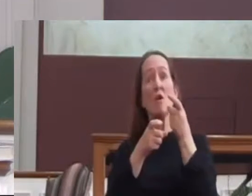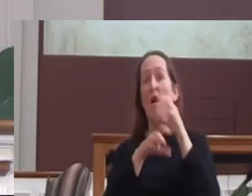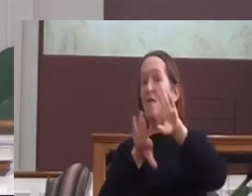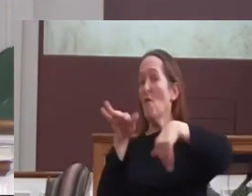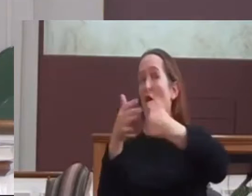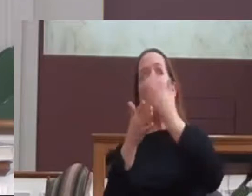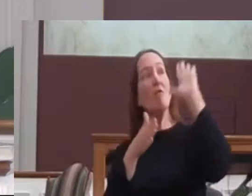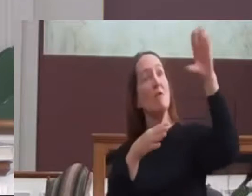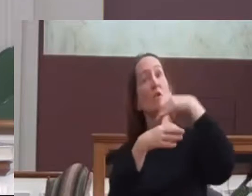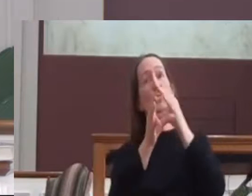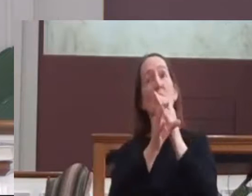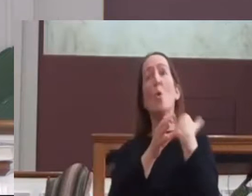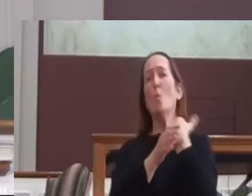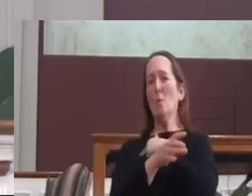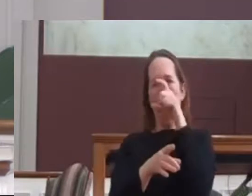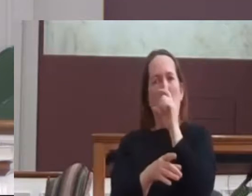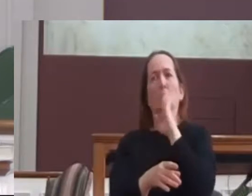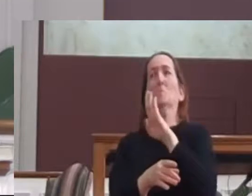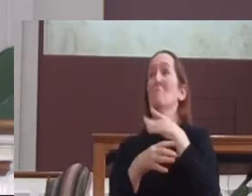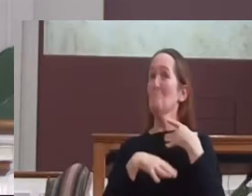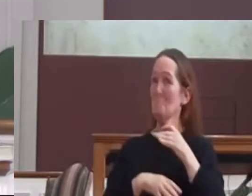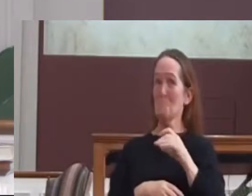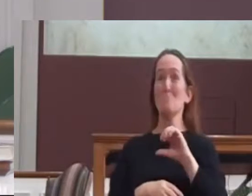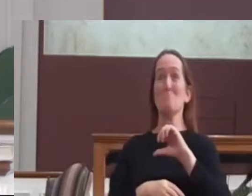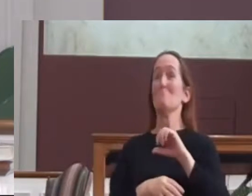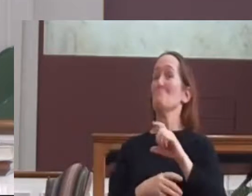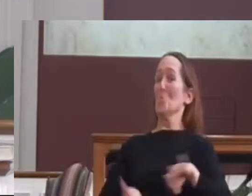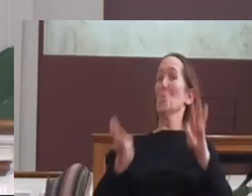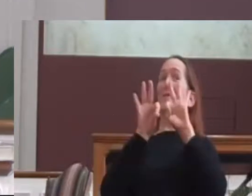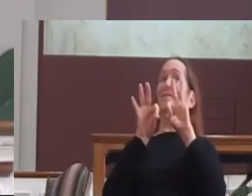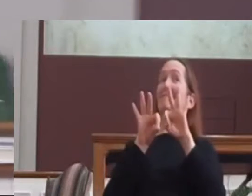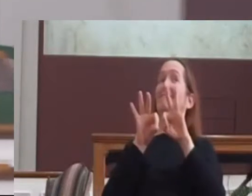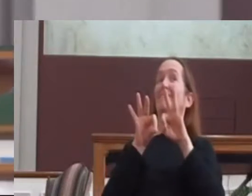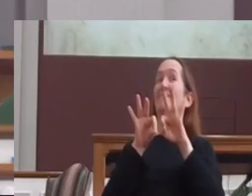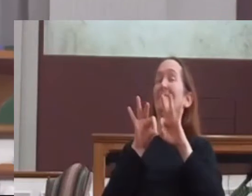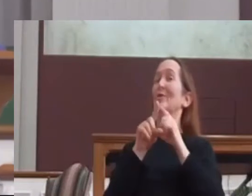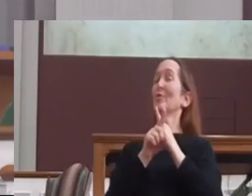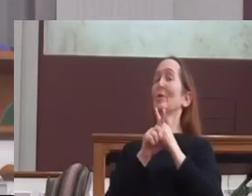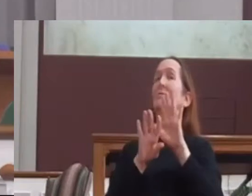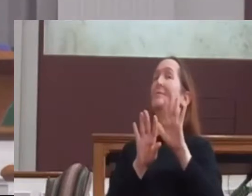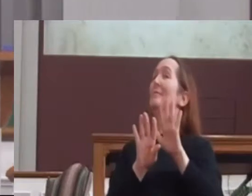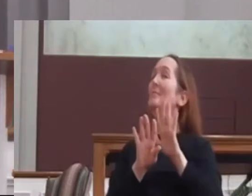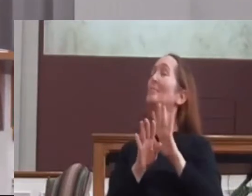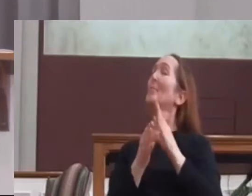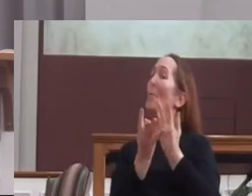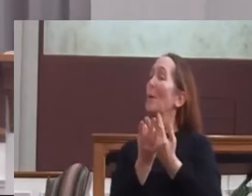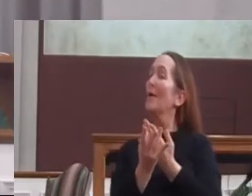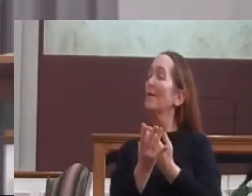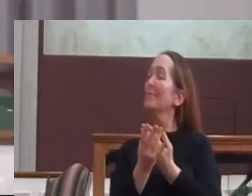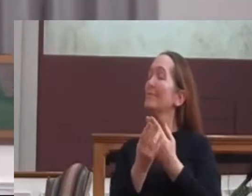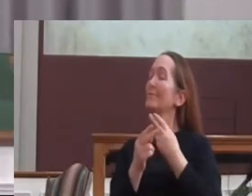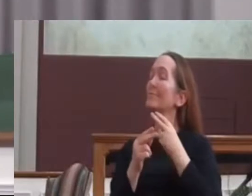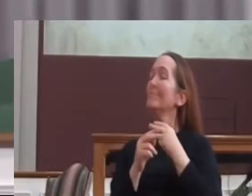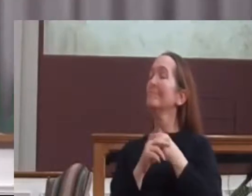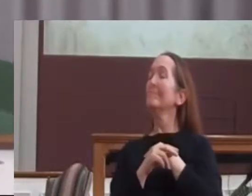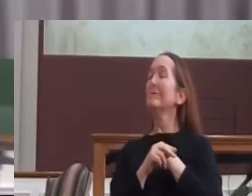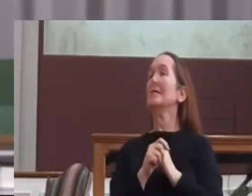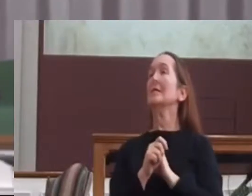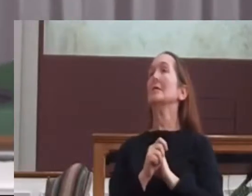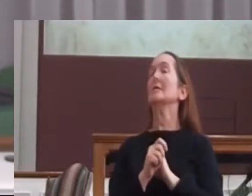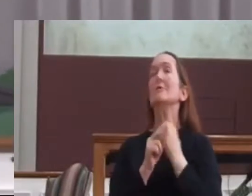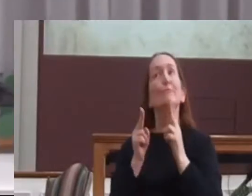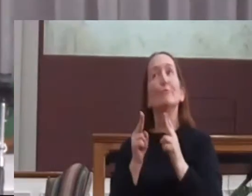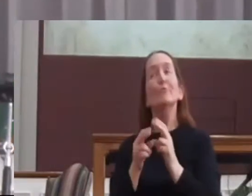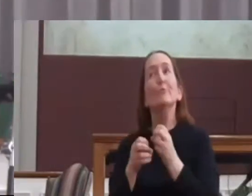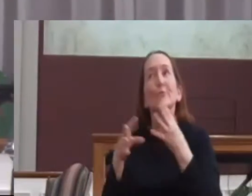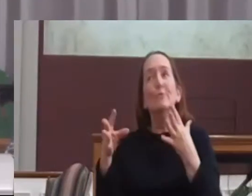us, in charge of all of His creation. We must be pretty important, aren't we? But let's not get